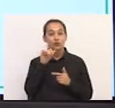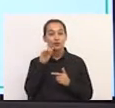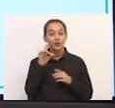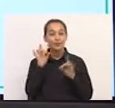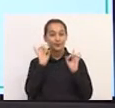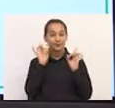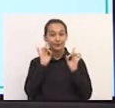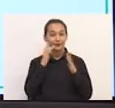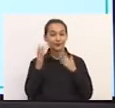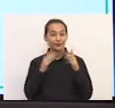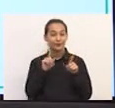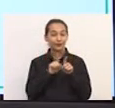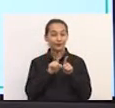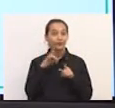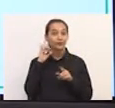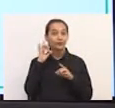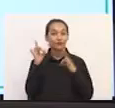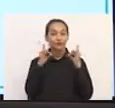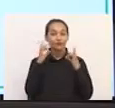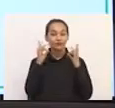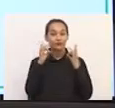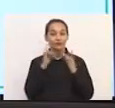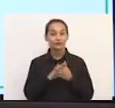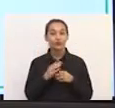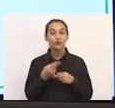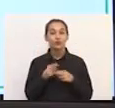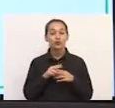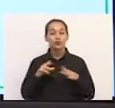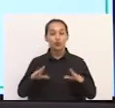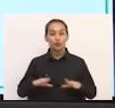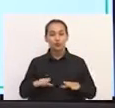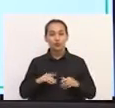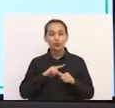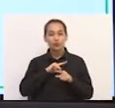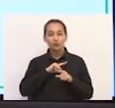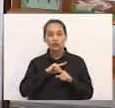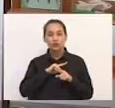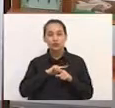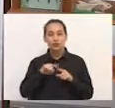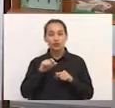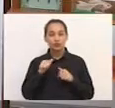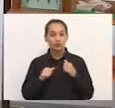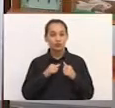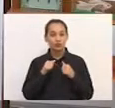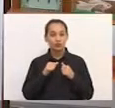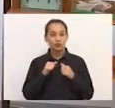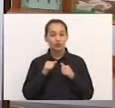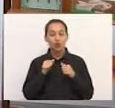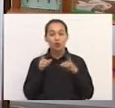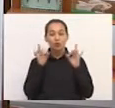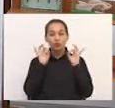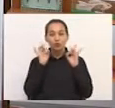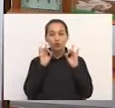so'zlari tashbihga misol bo'la oladi. Chunki boychiborning shunchalik tez yugurib ketayotgani guvullagan